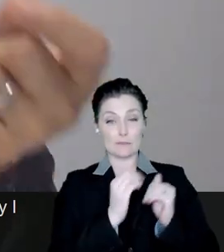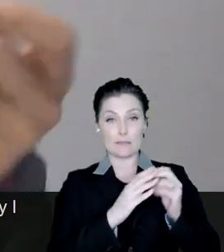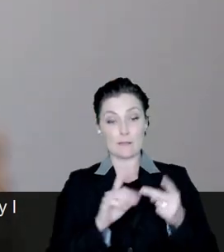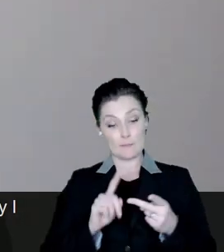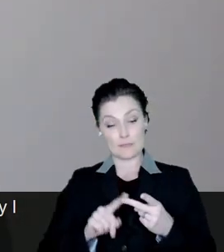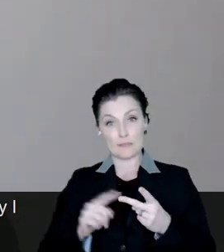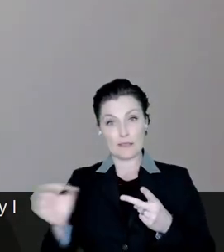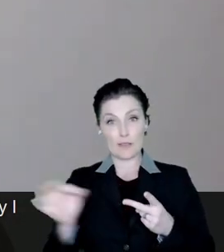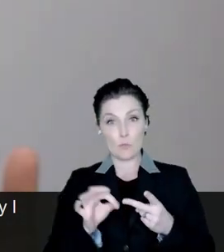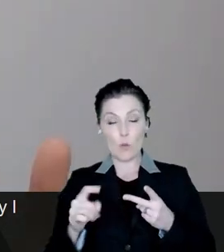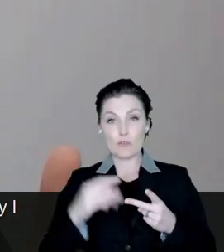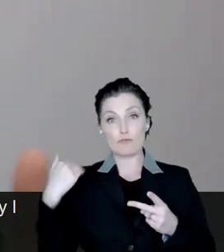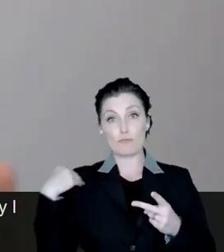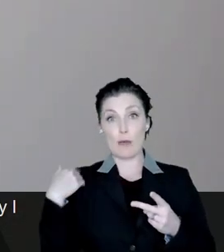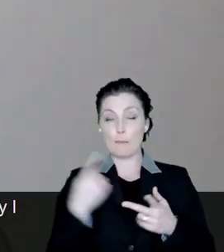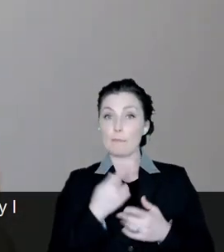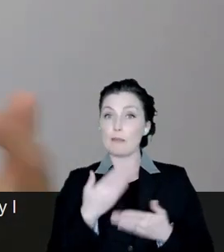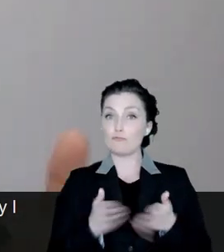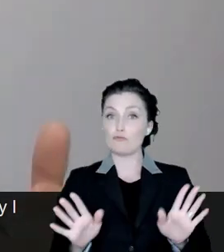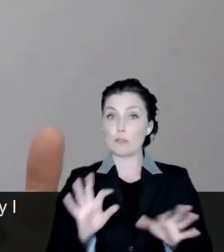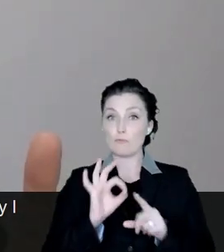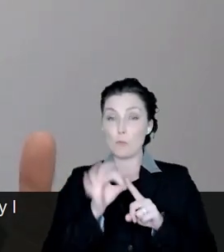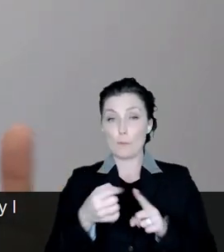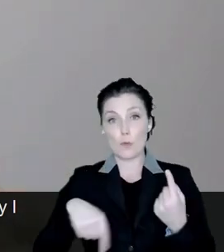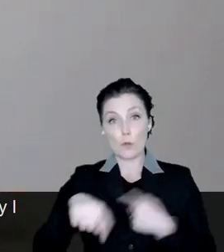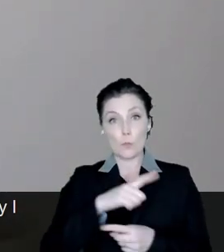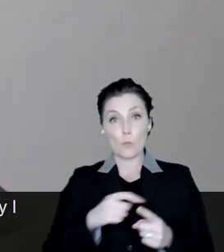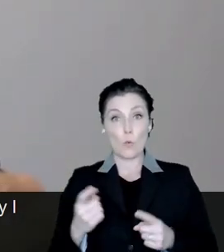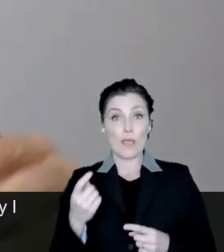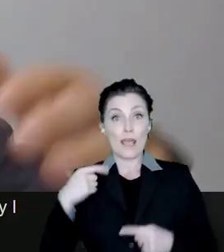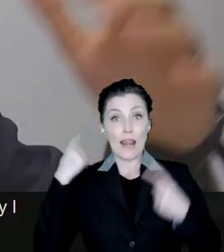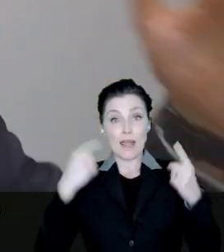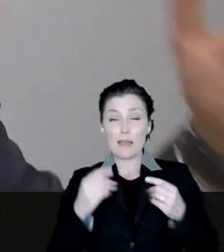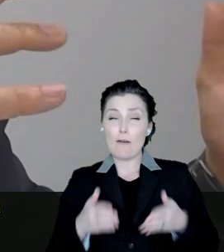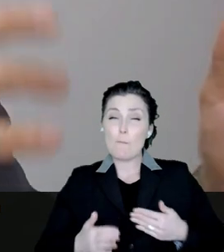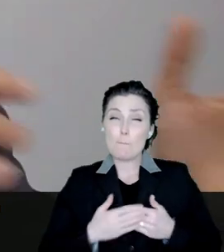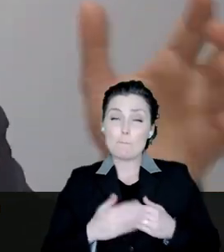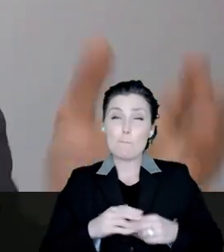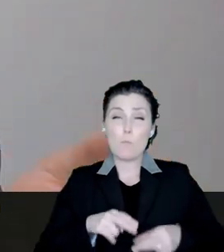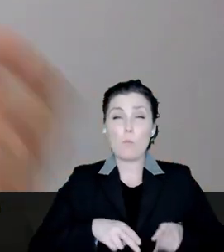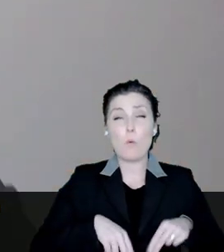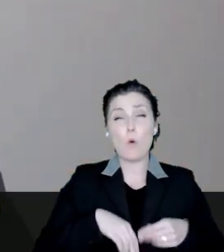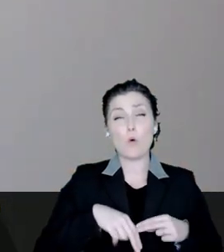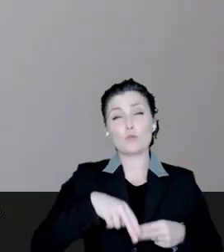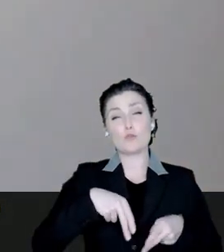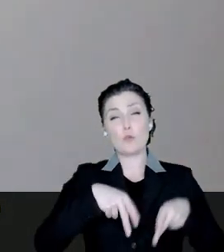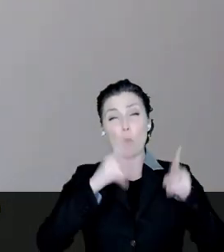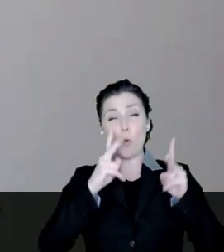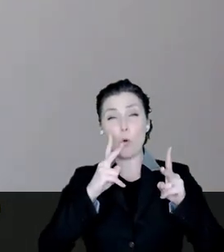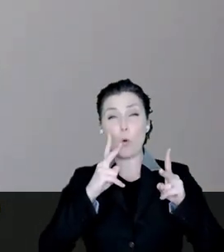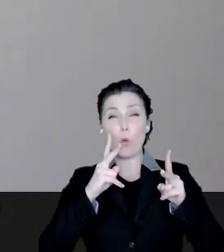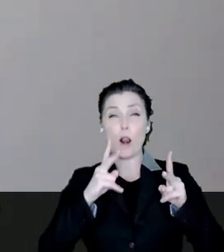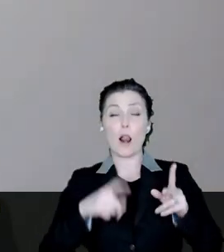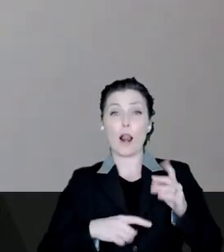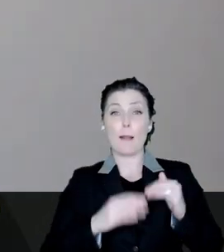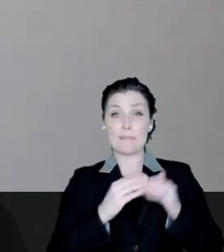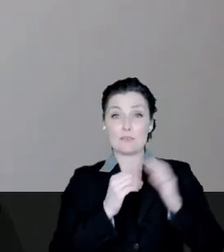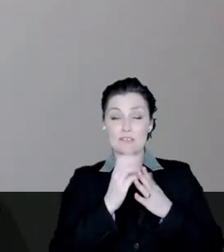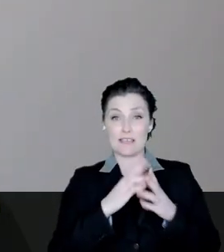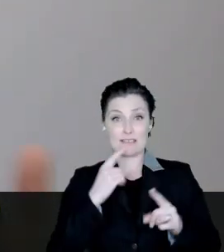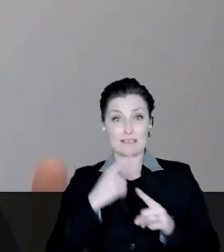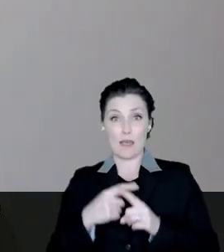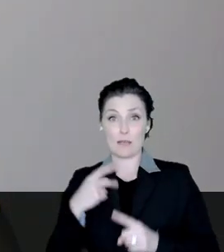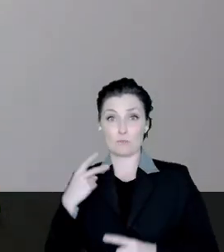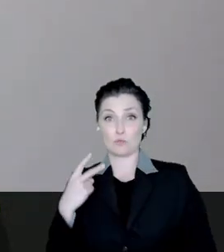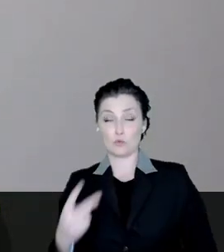point, which is we in London have more tall buildings than the rest of the city times two and some. So in relation